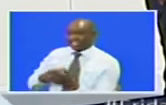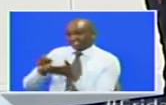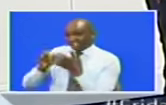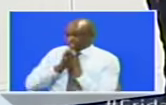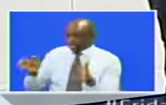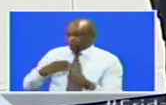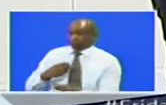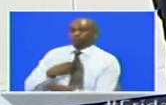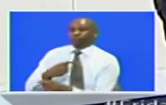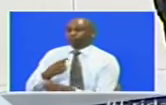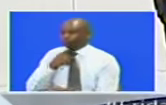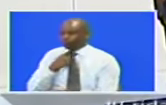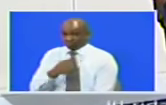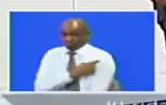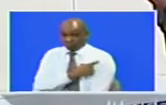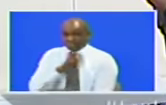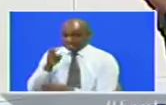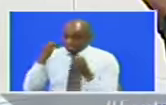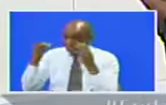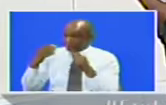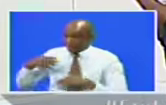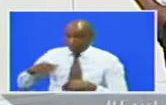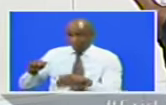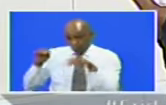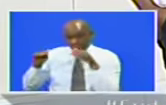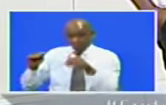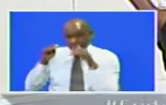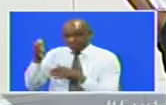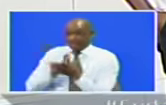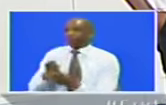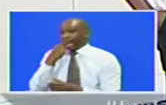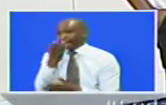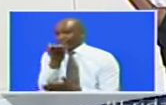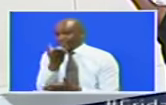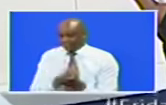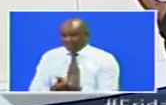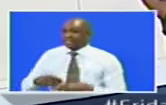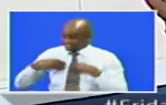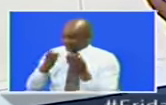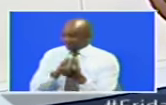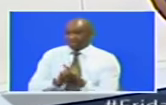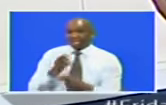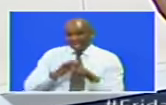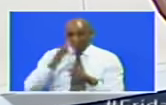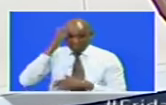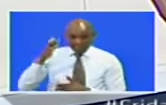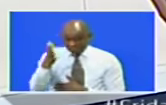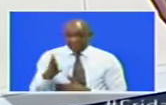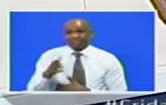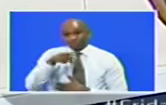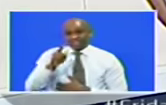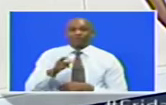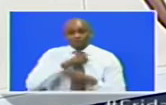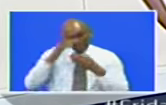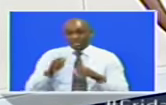General of KMPDU. I can see there are very many people who are waiting for treatment. So I'll leave you to that. My name is Betty Kalo. Do have yourselves a